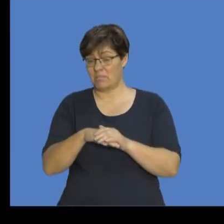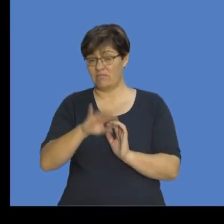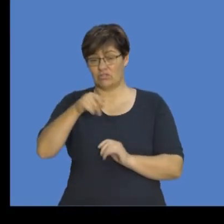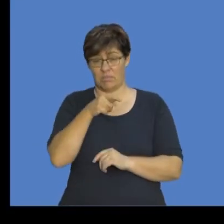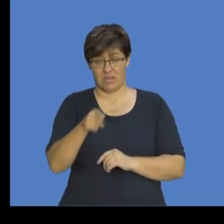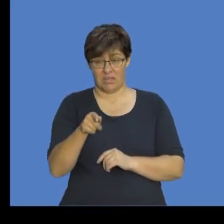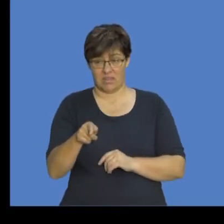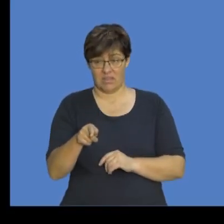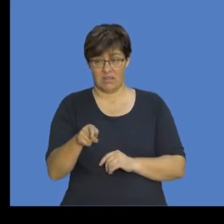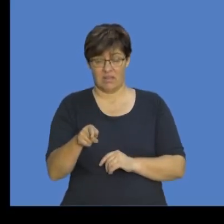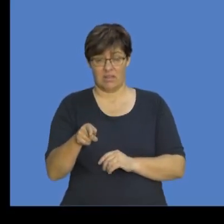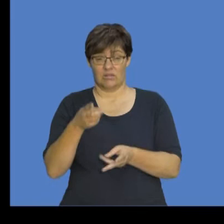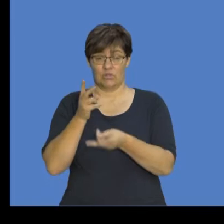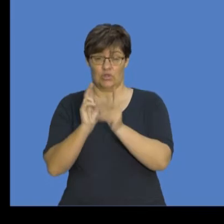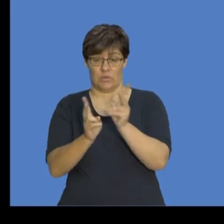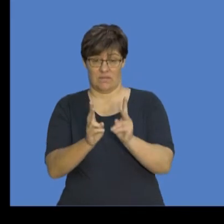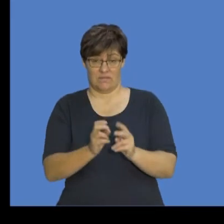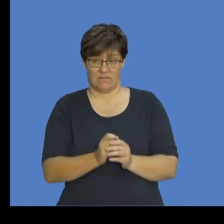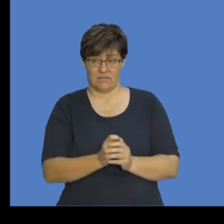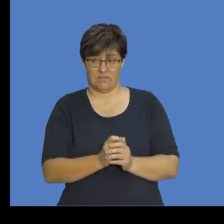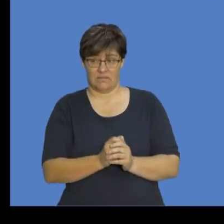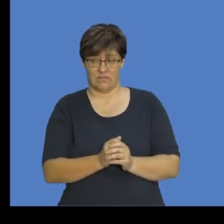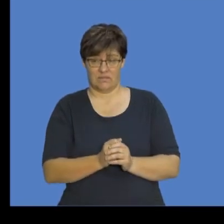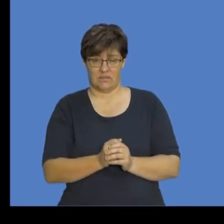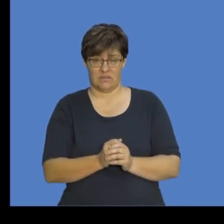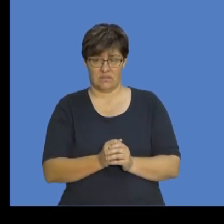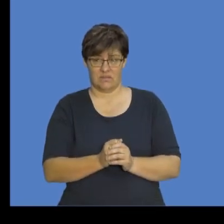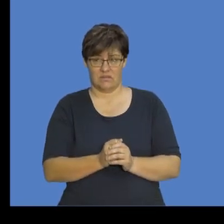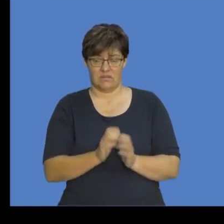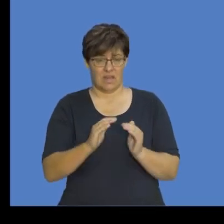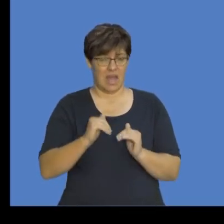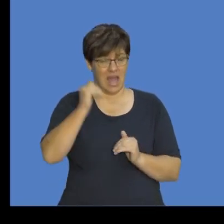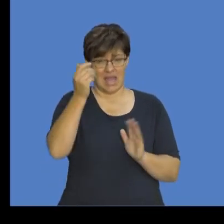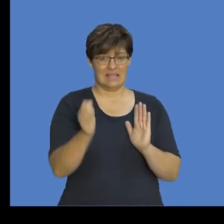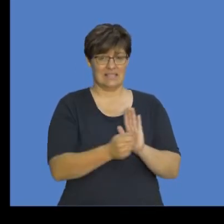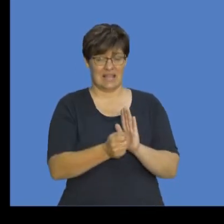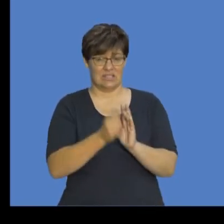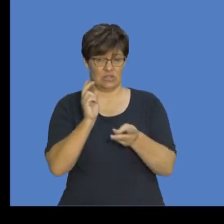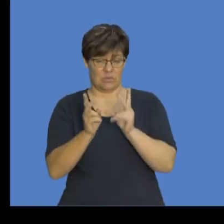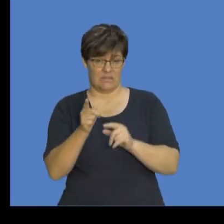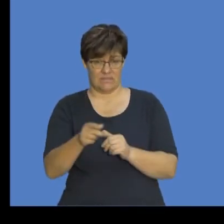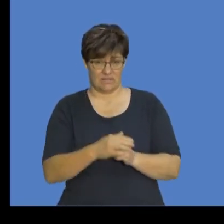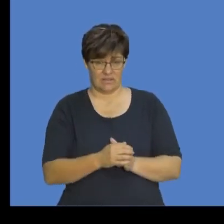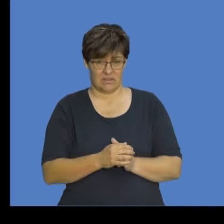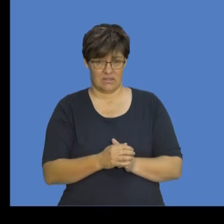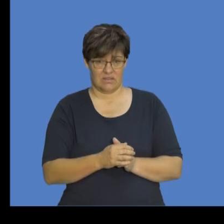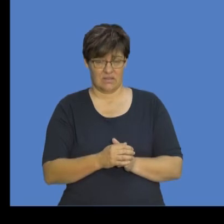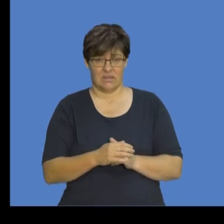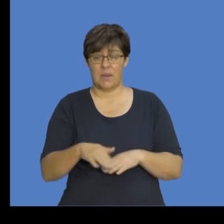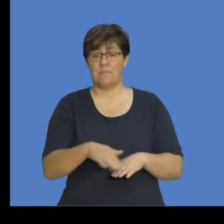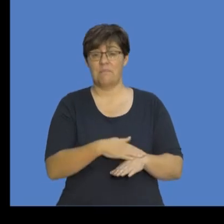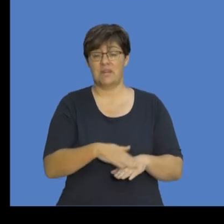So the maximum for Jamie is 2, the highest numbers of sales per